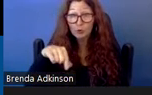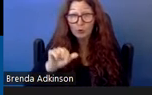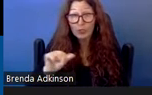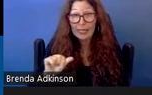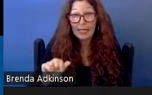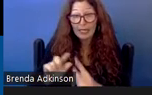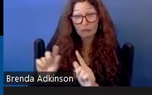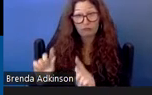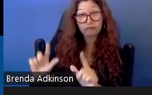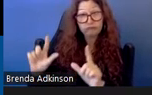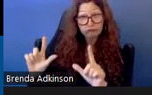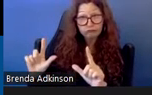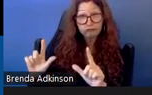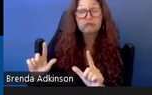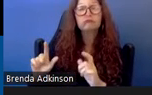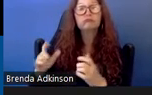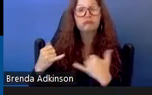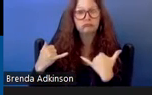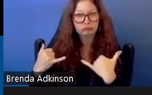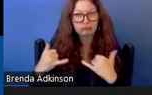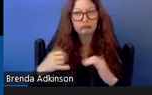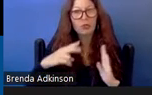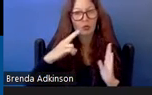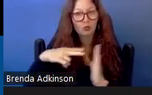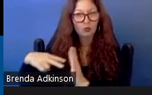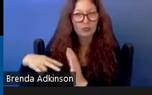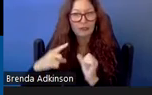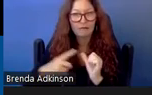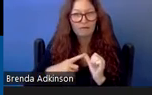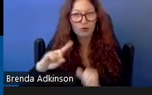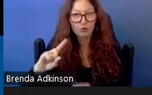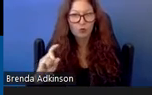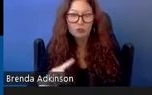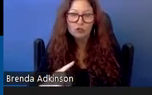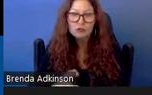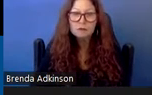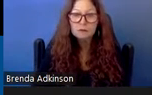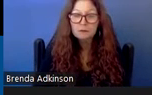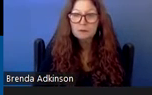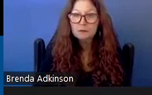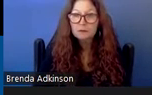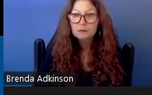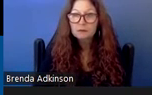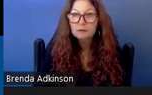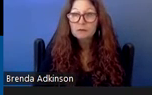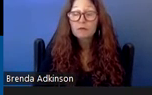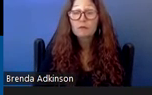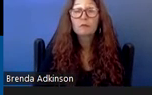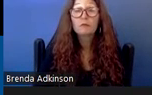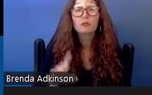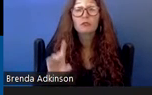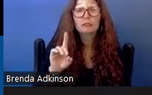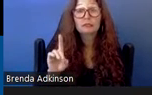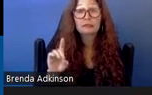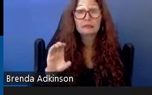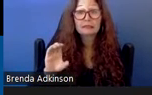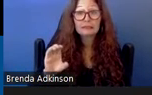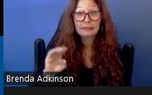will just start with the first question that came in. And that is, under the DCM program area,